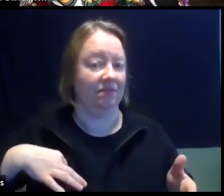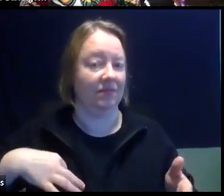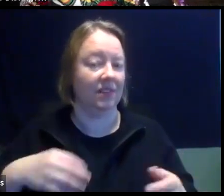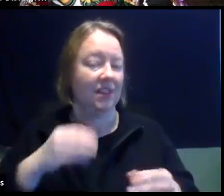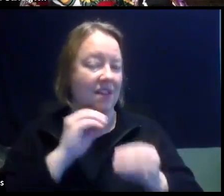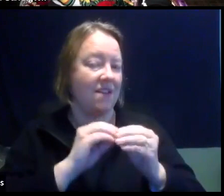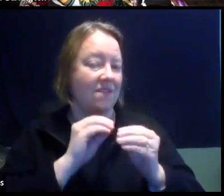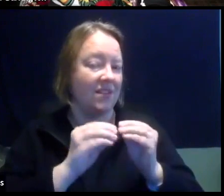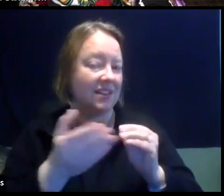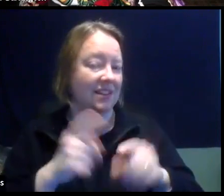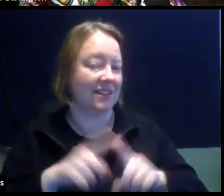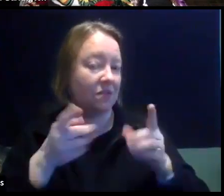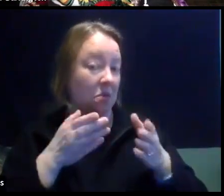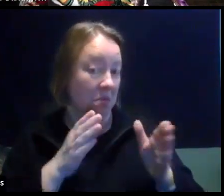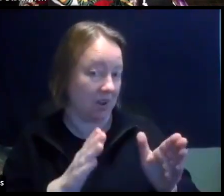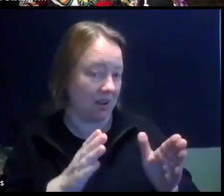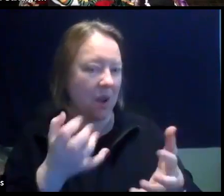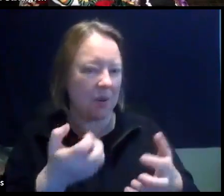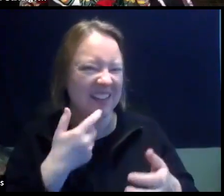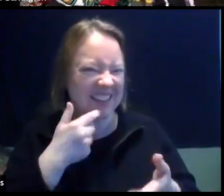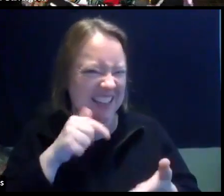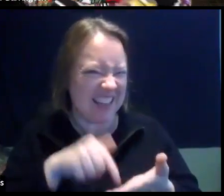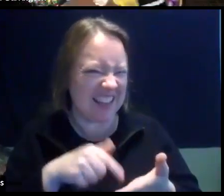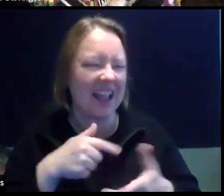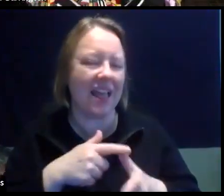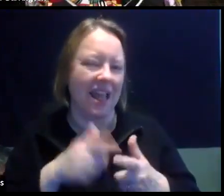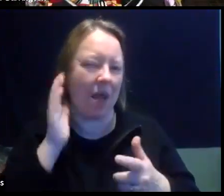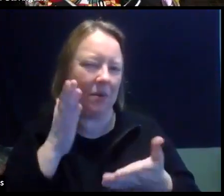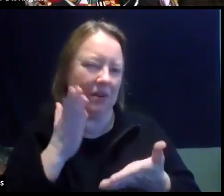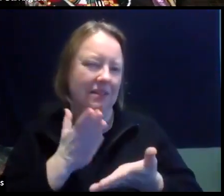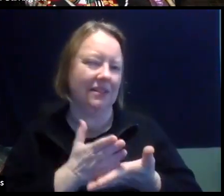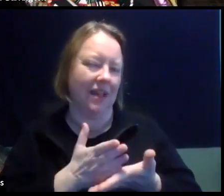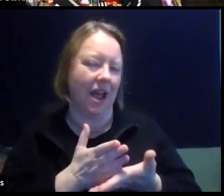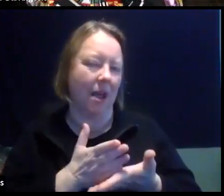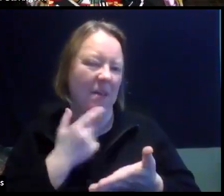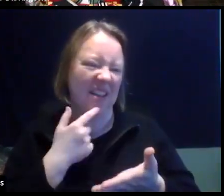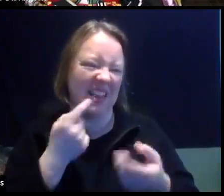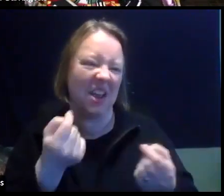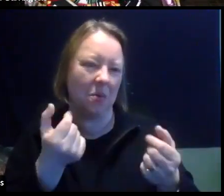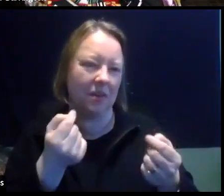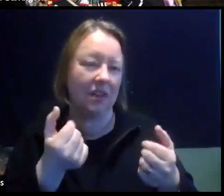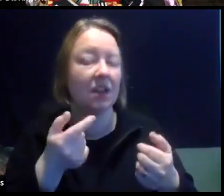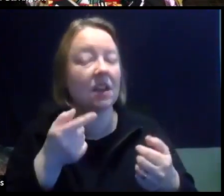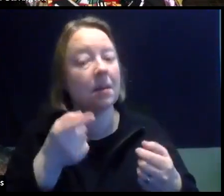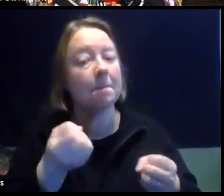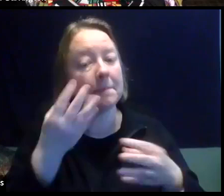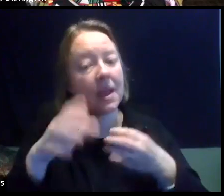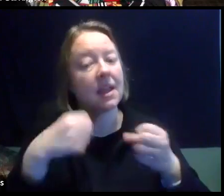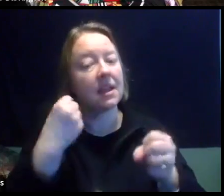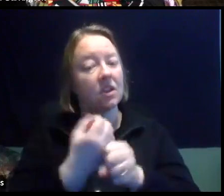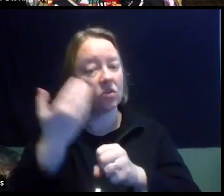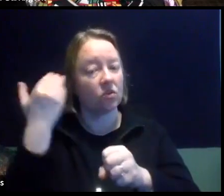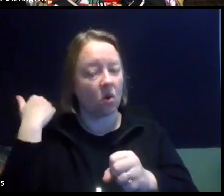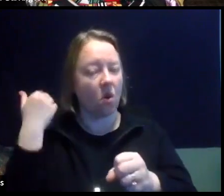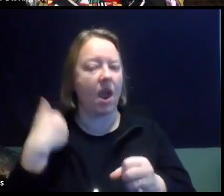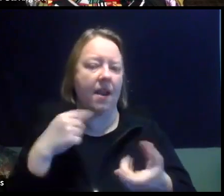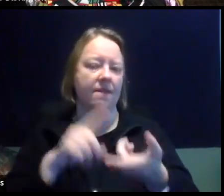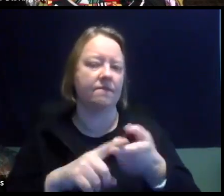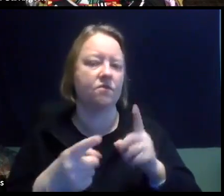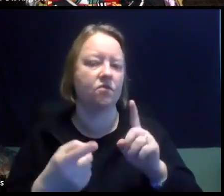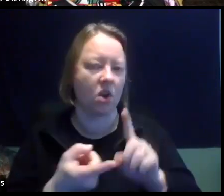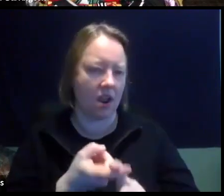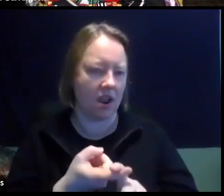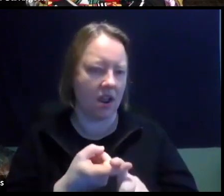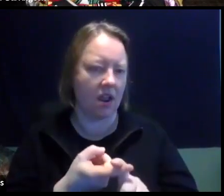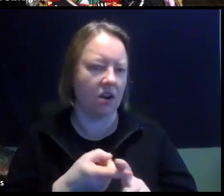I just want to say this and then I will stop and I can say it very quickly. Years ago, I had a friend who had gotten into